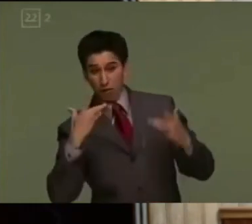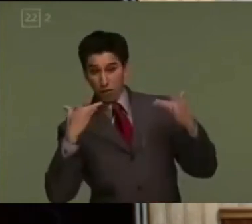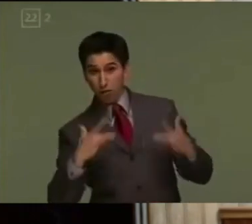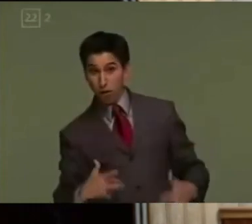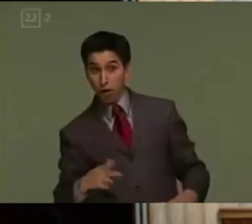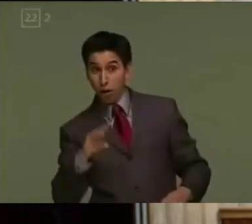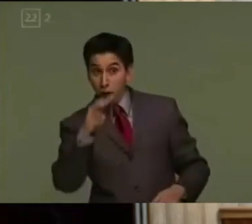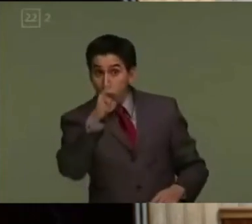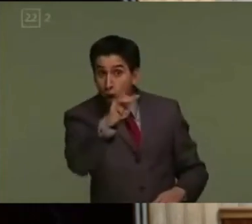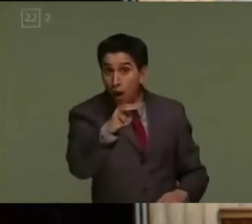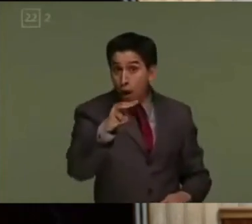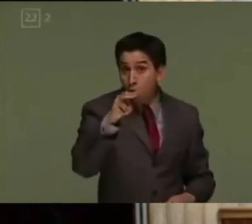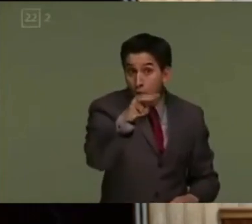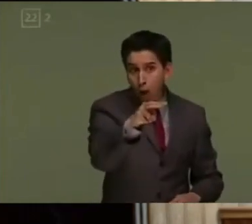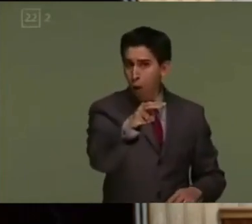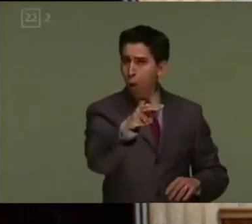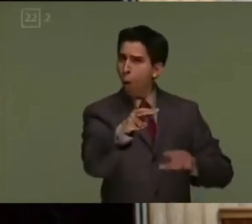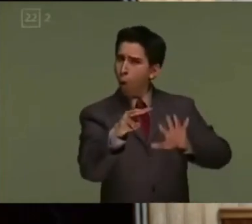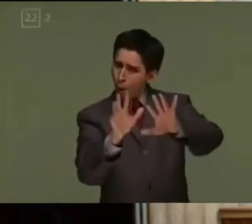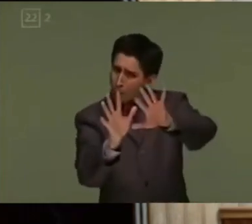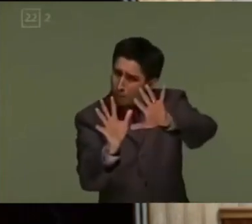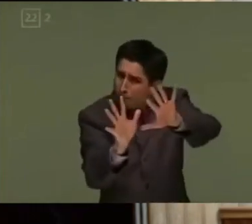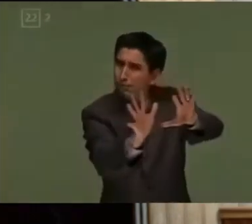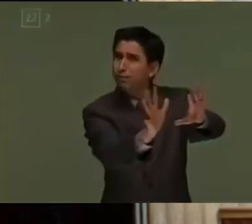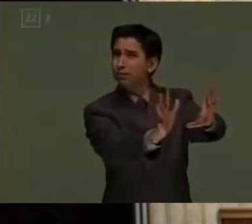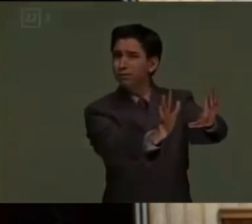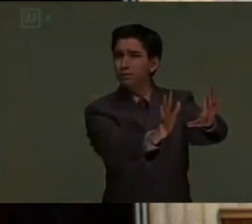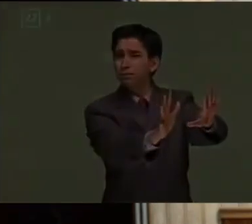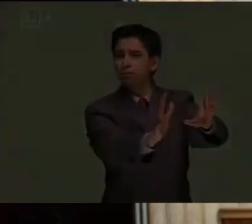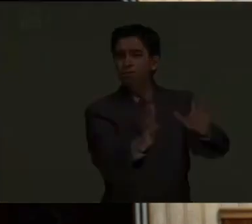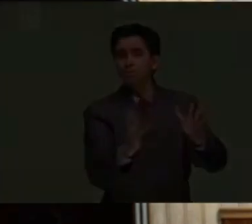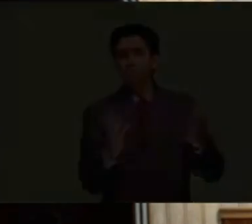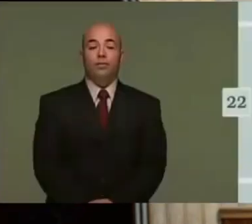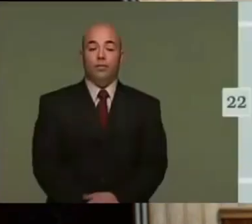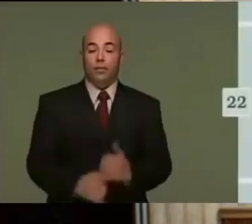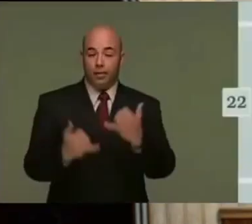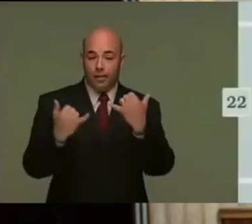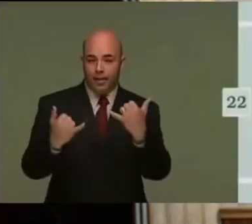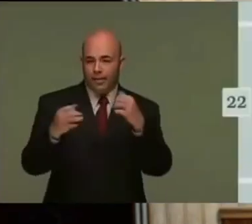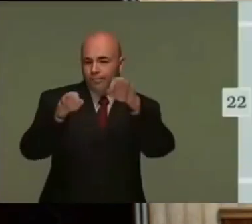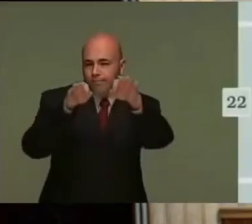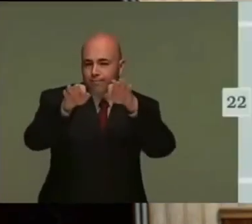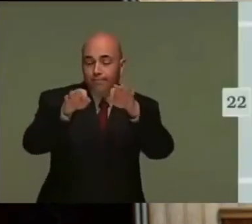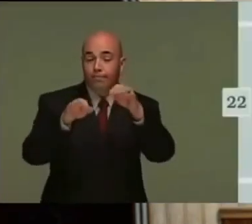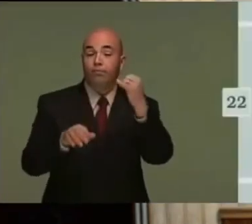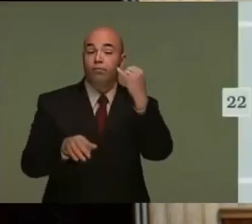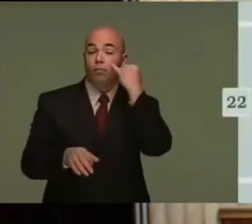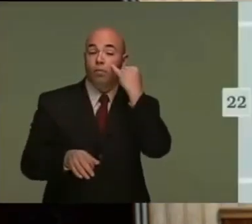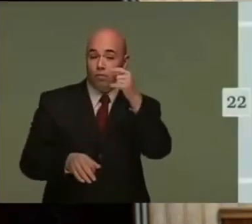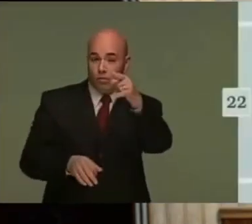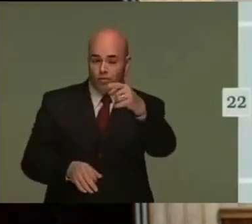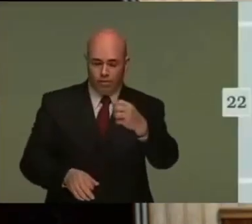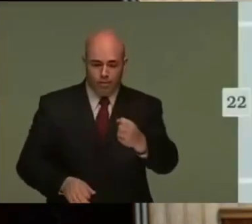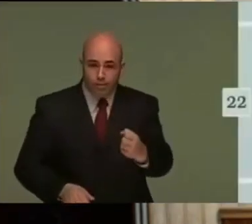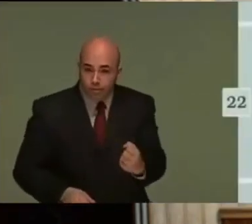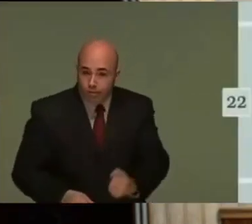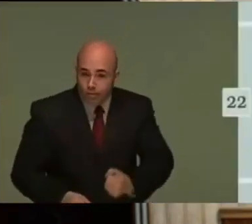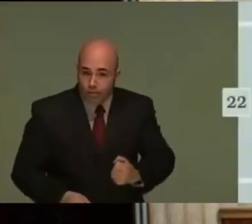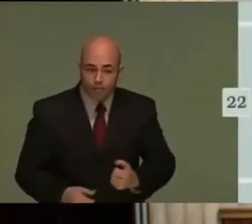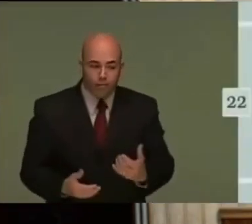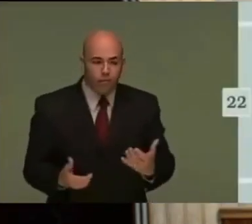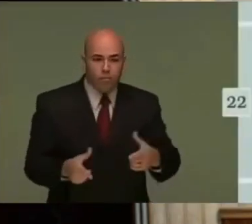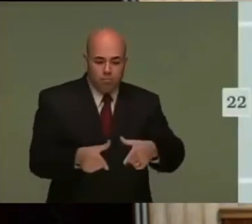statement. See, this guy's a total apostate. Jehovah's always had representation on this earth. Jehovah's always had representation on this